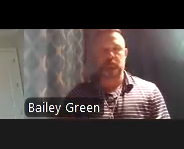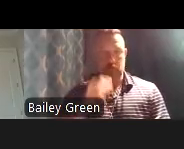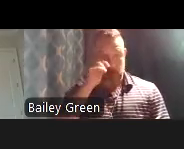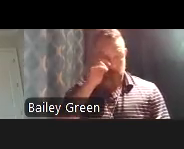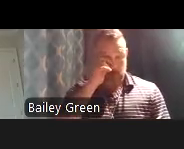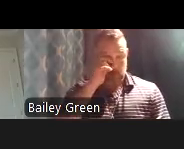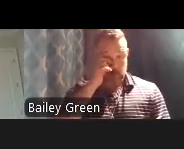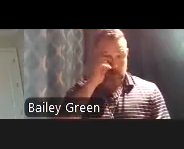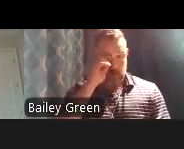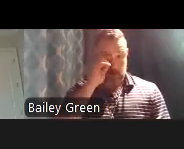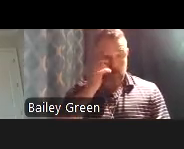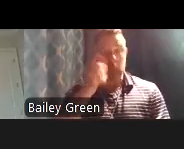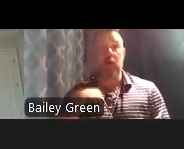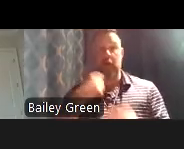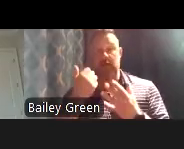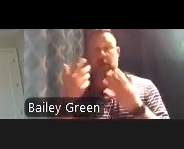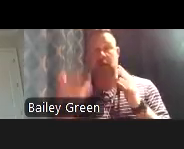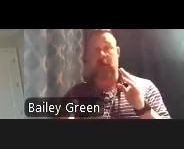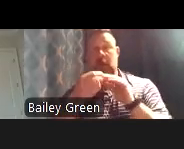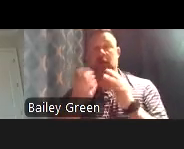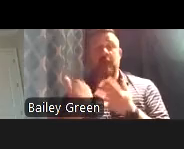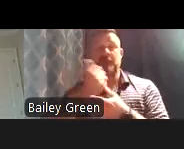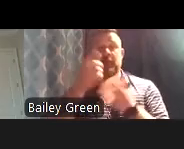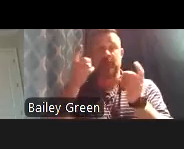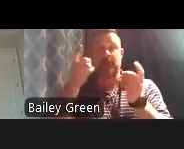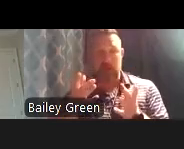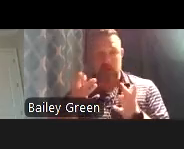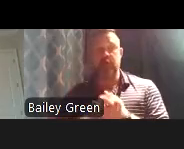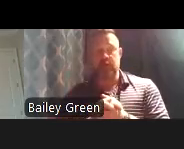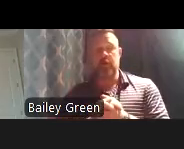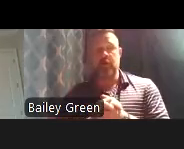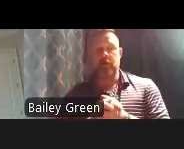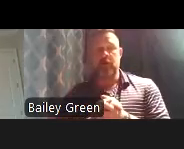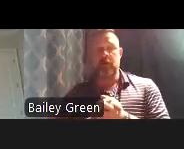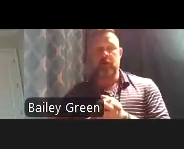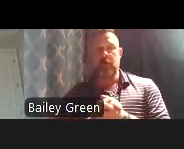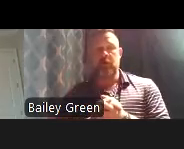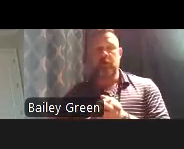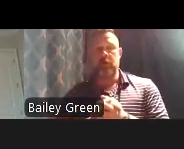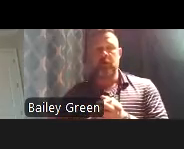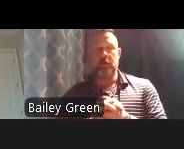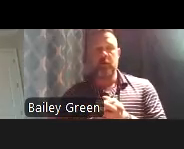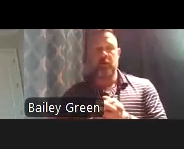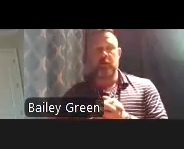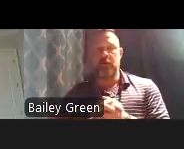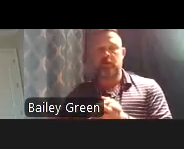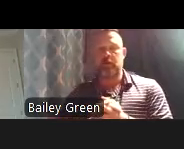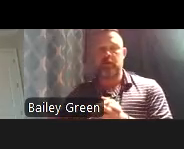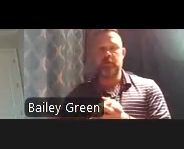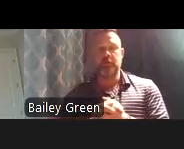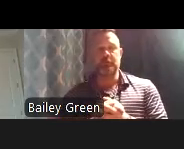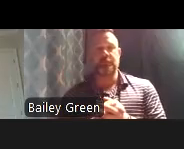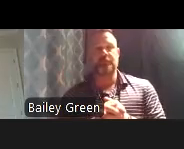that. So we have added the executive director of a position of the executive director of the California Commission on Aging